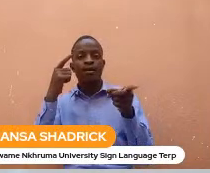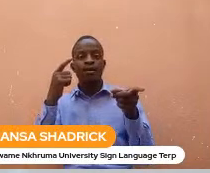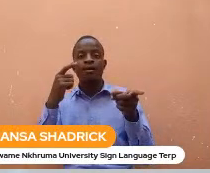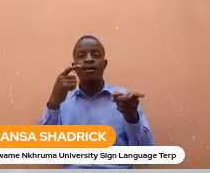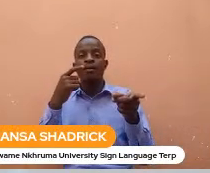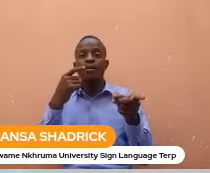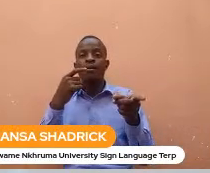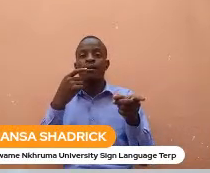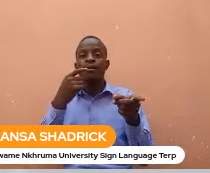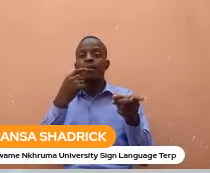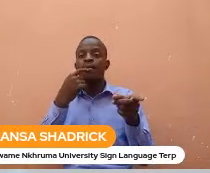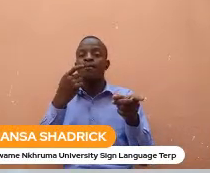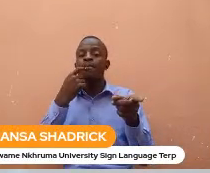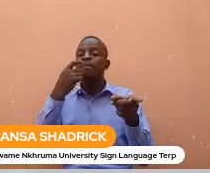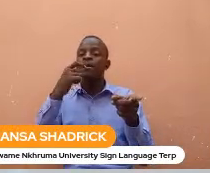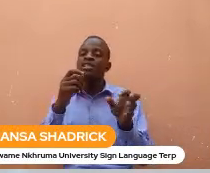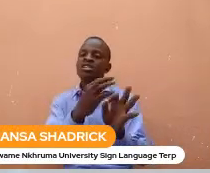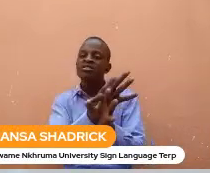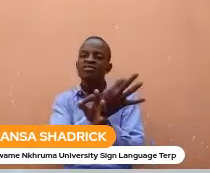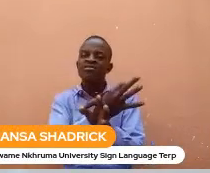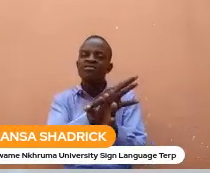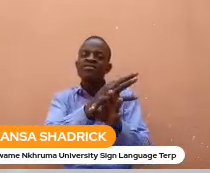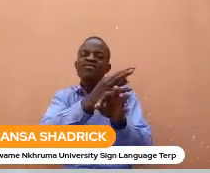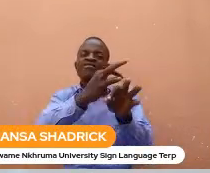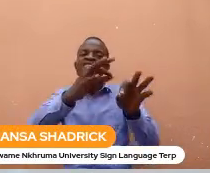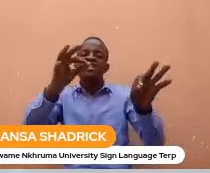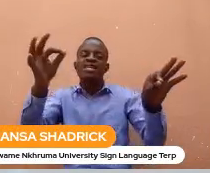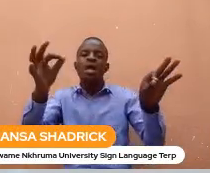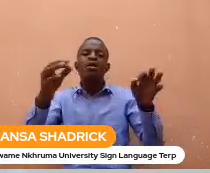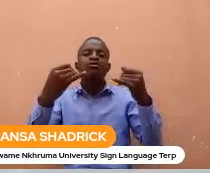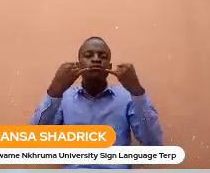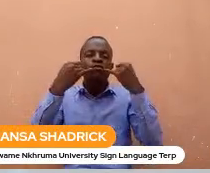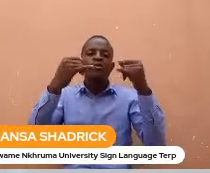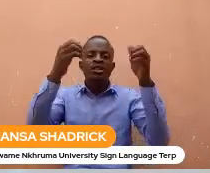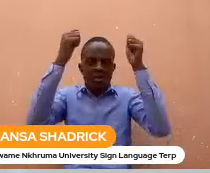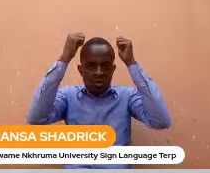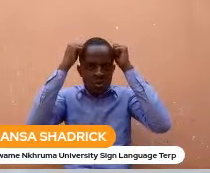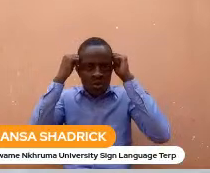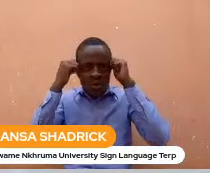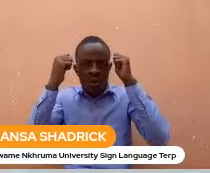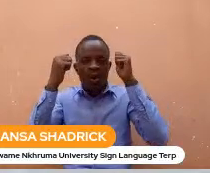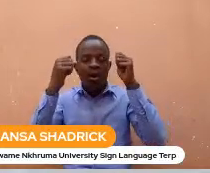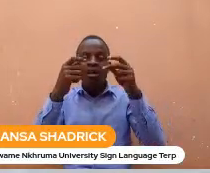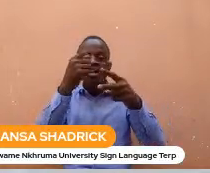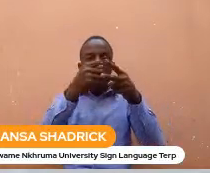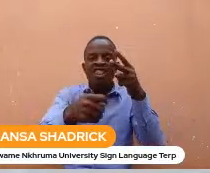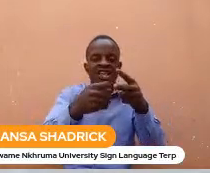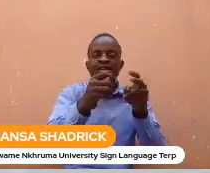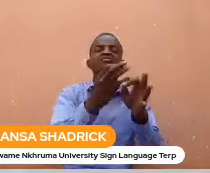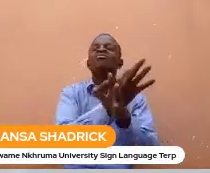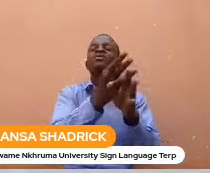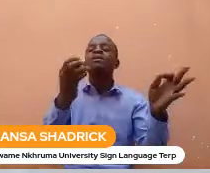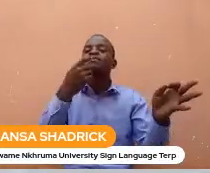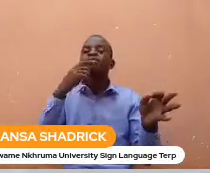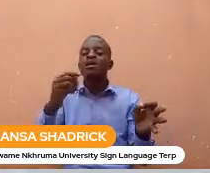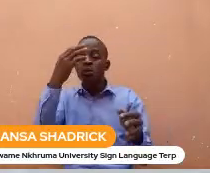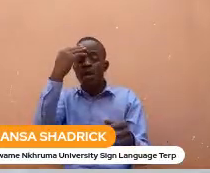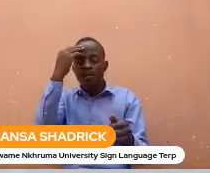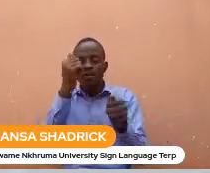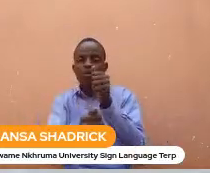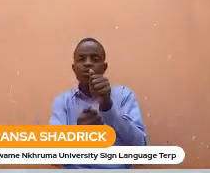unrestricted access to condoms and contraceptives because we don't want unintended pregnancies, like Martha